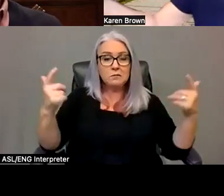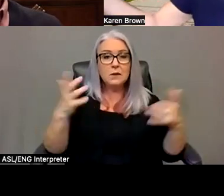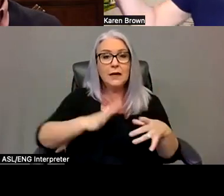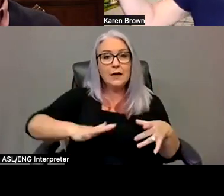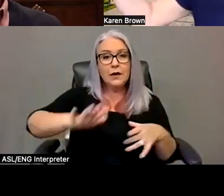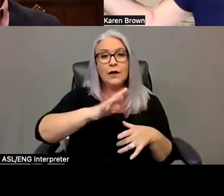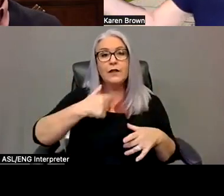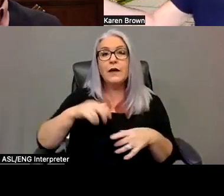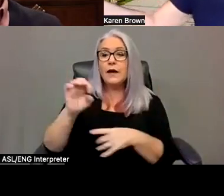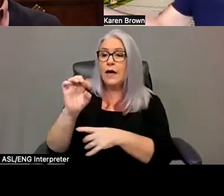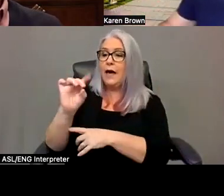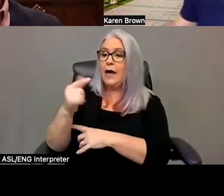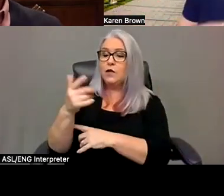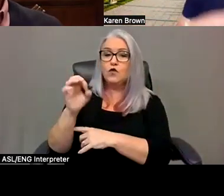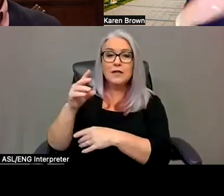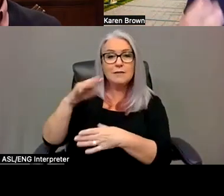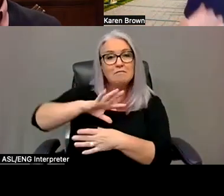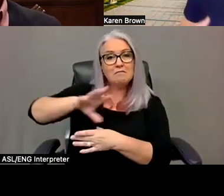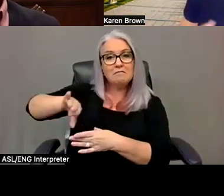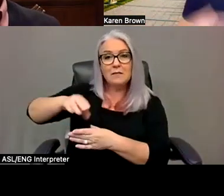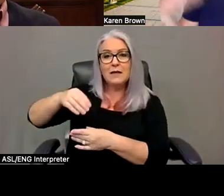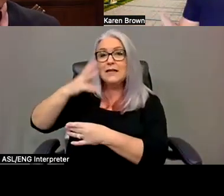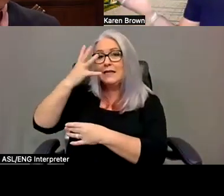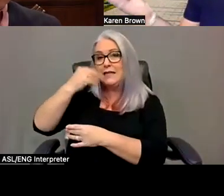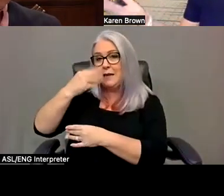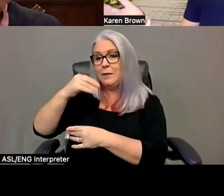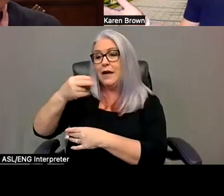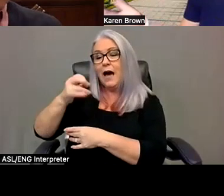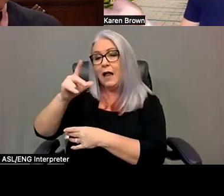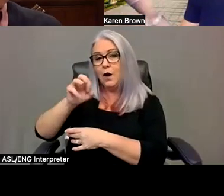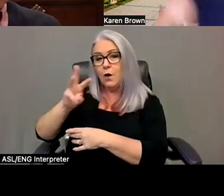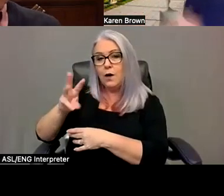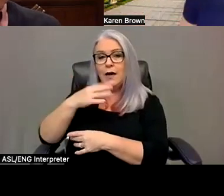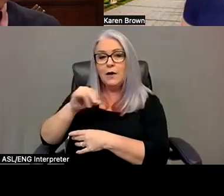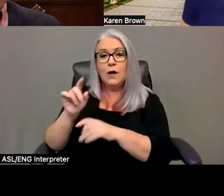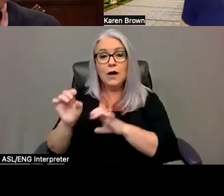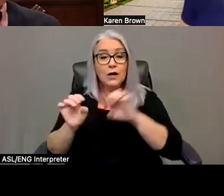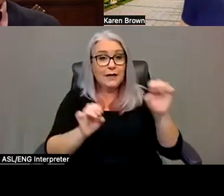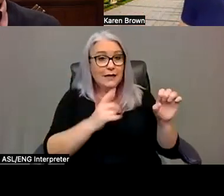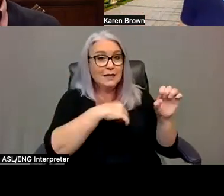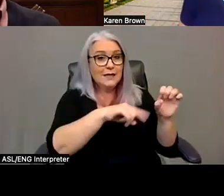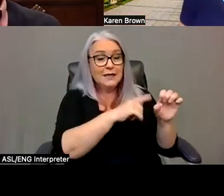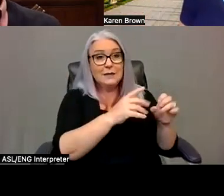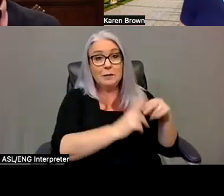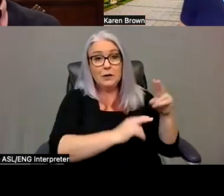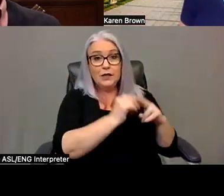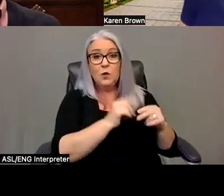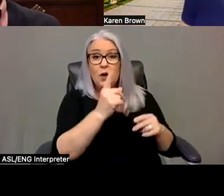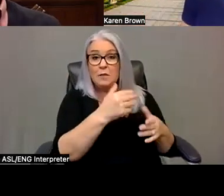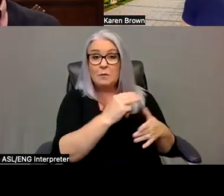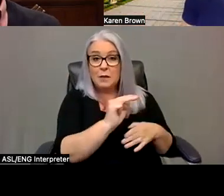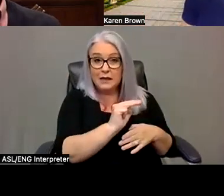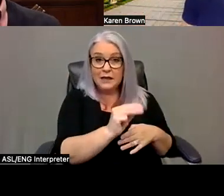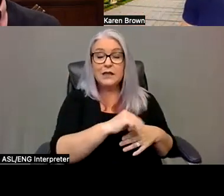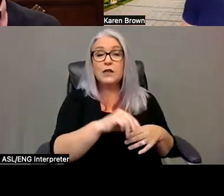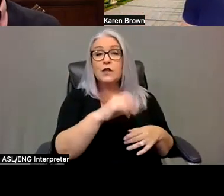edge is in Sleepy Hollow. Regeneron to our east is building 1 million square feet of